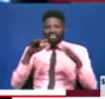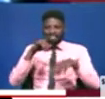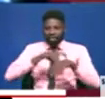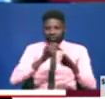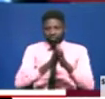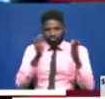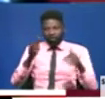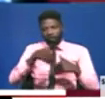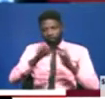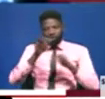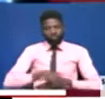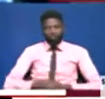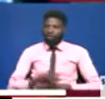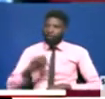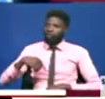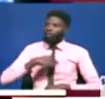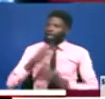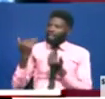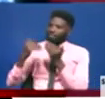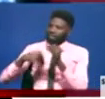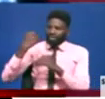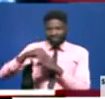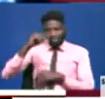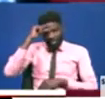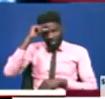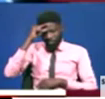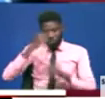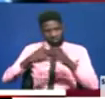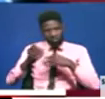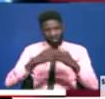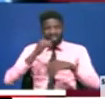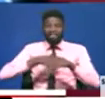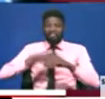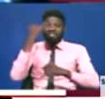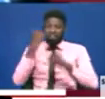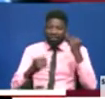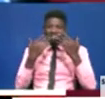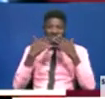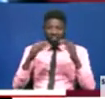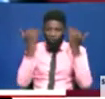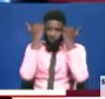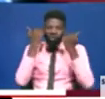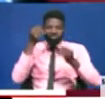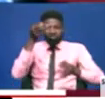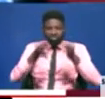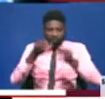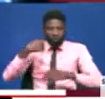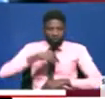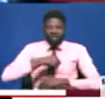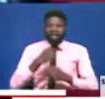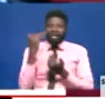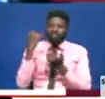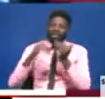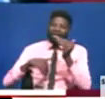the incoming government, whichever it will be, after the final rounds of disputes and anything else is done, we expect the incoming government to be able to